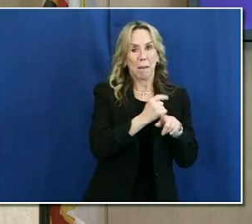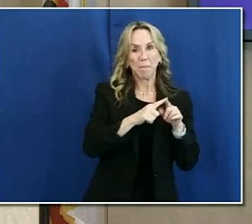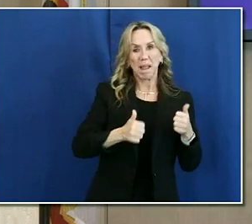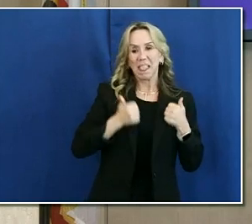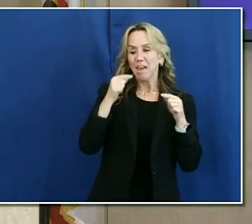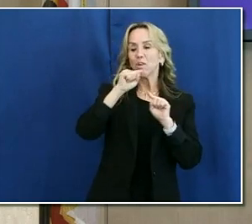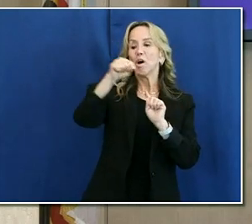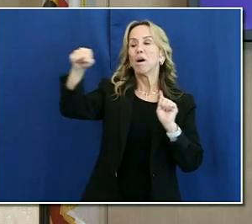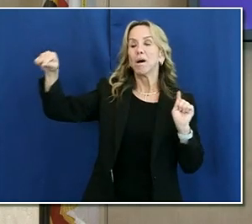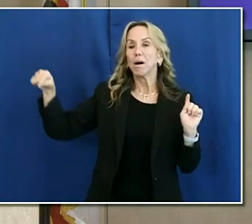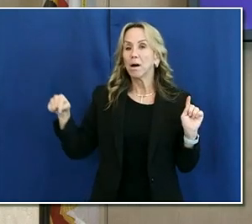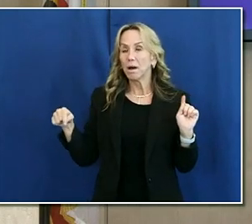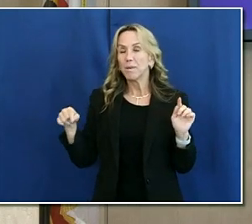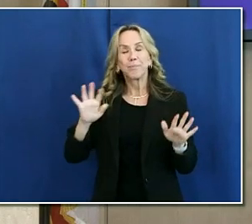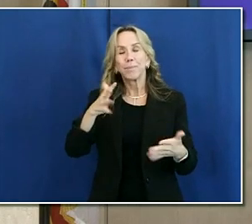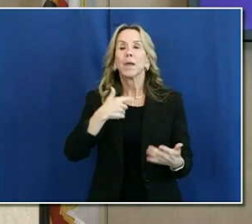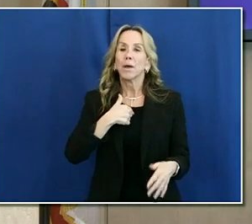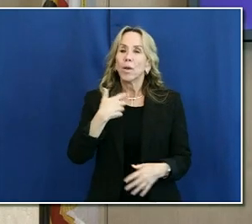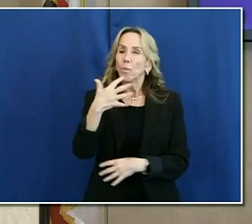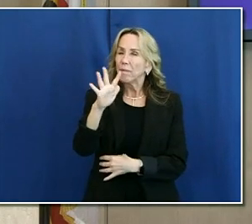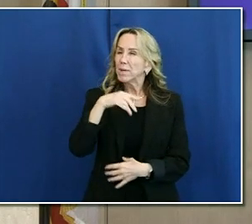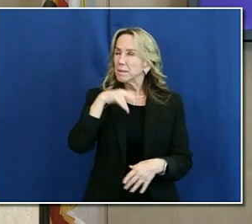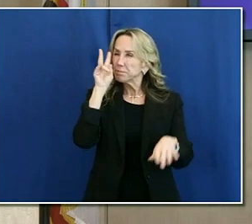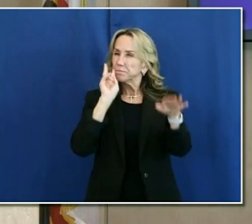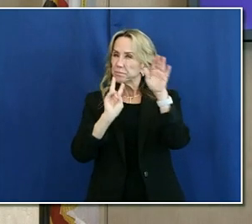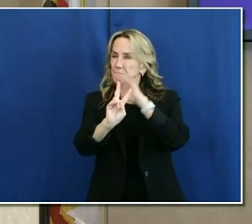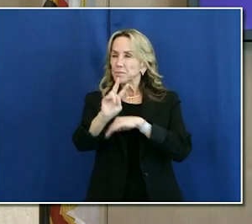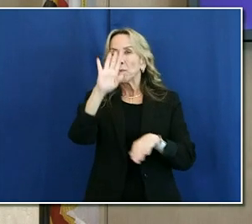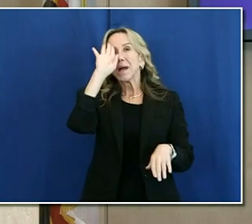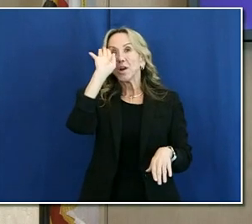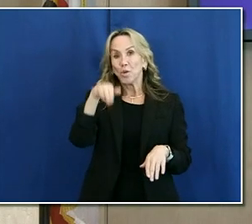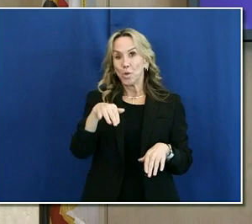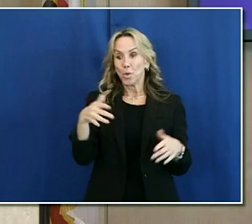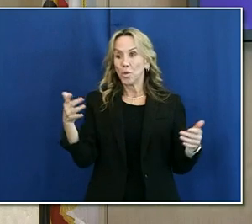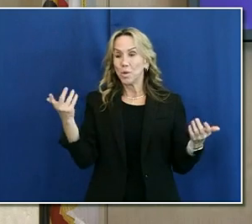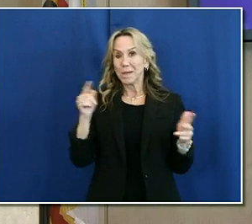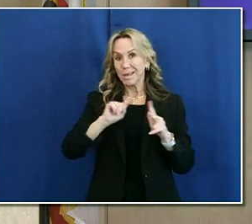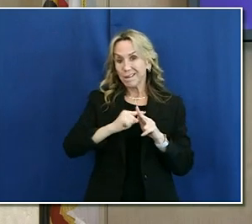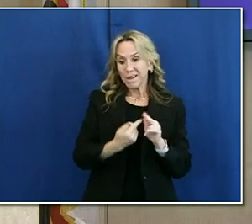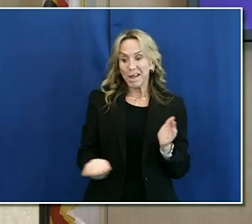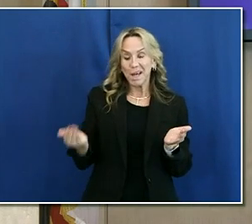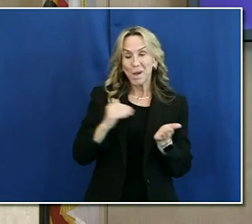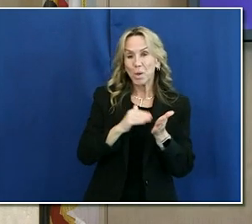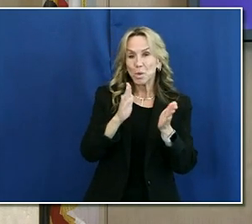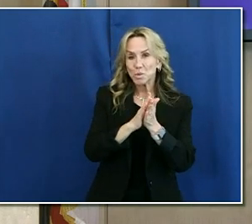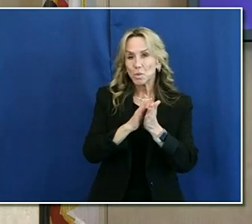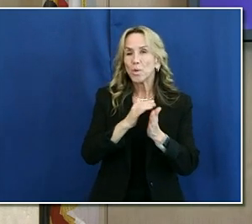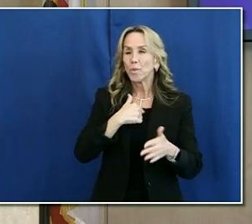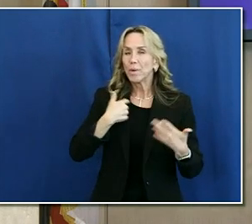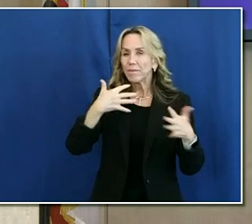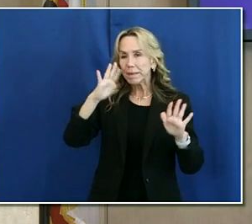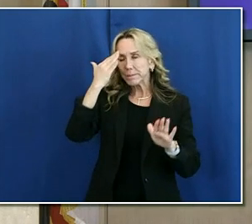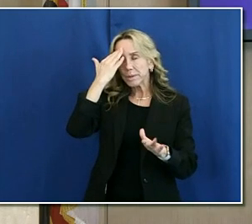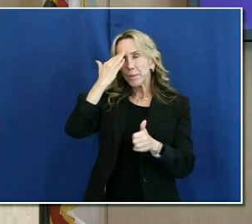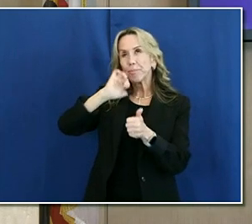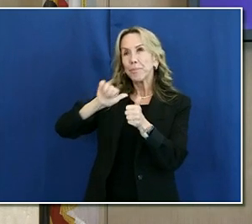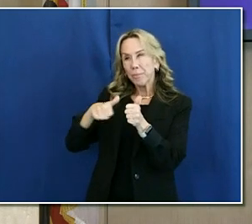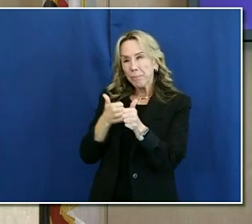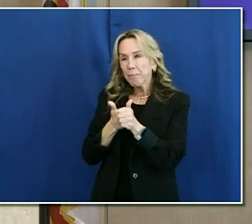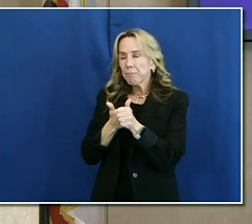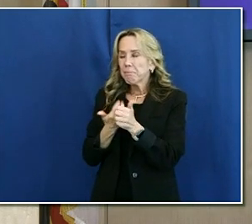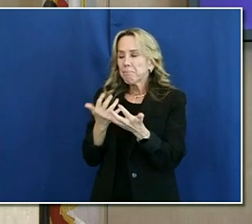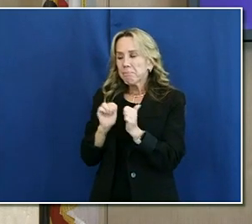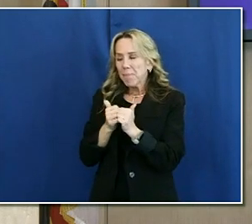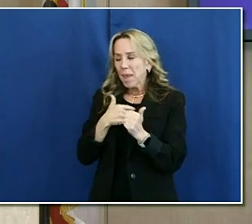we knew that when we're bringing back together a college-age population, that we have to be thoughtful about what we're doing to serve the best interests of our